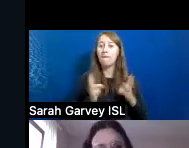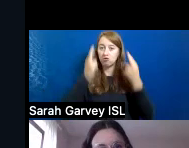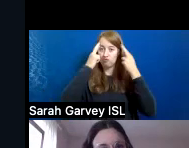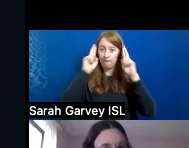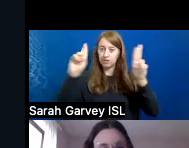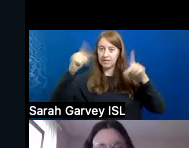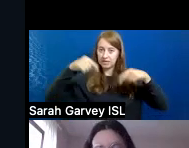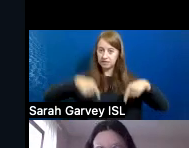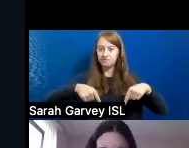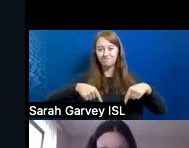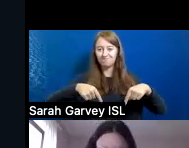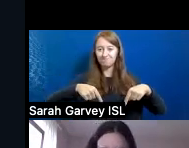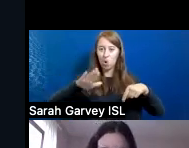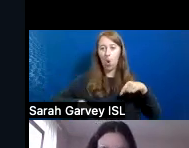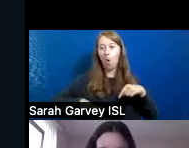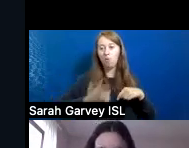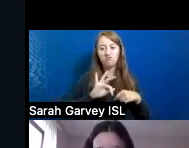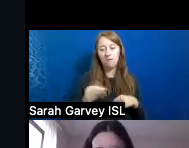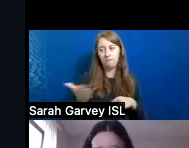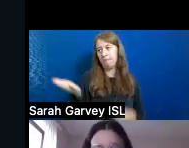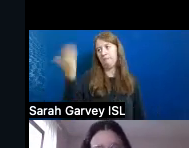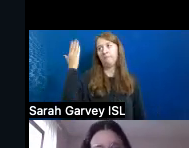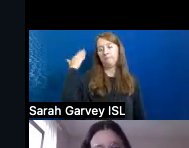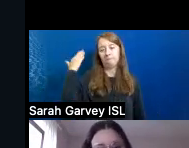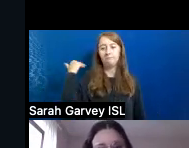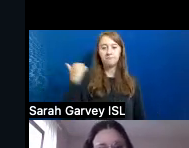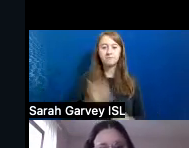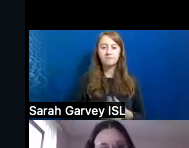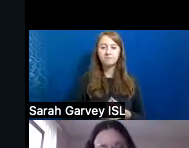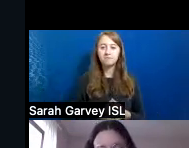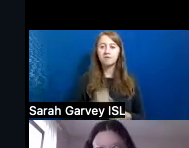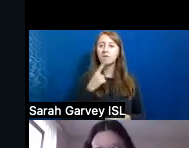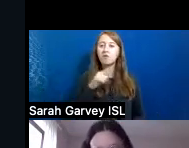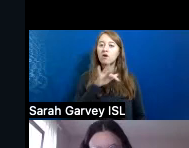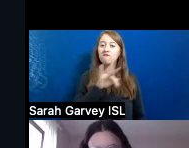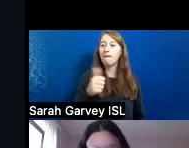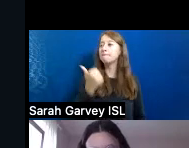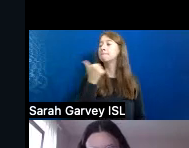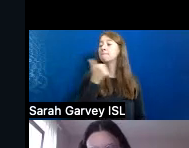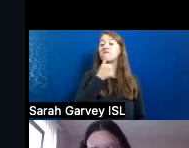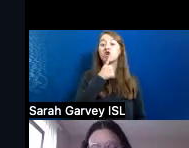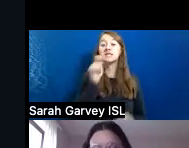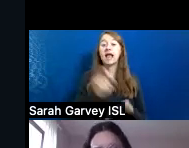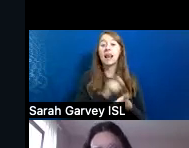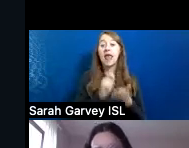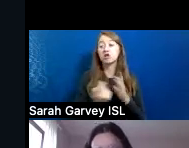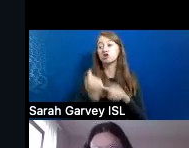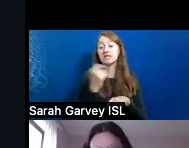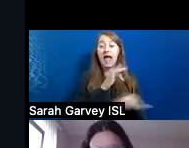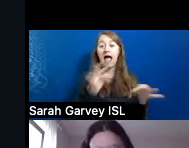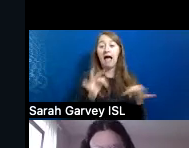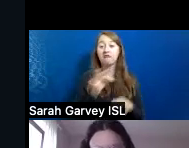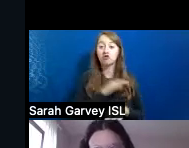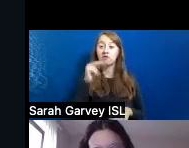of been pretty low since the beginning. But since the first elections after the Good Friday Agreement, there's been a very slow